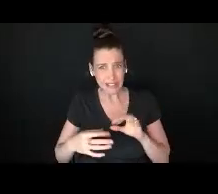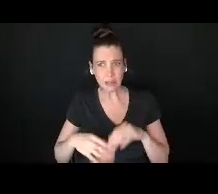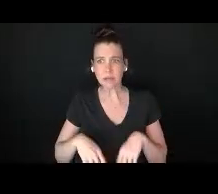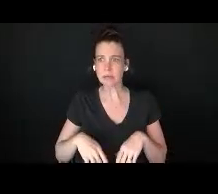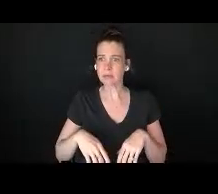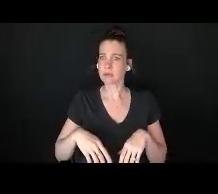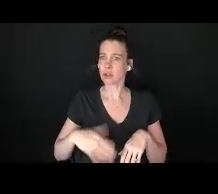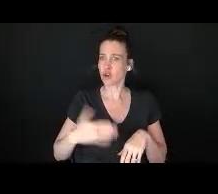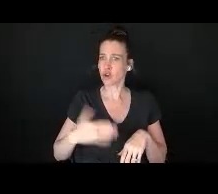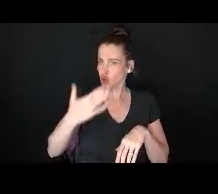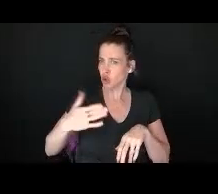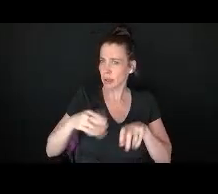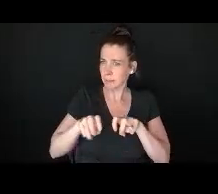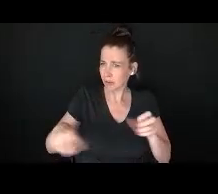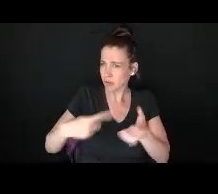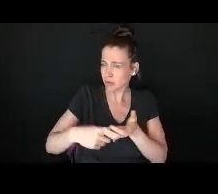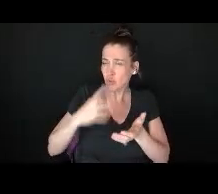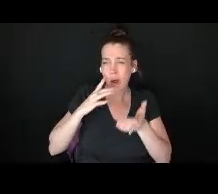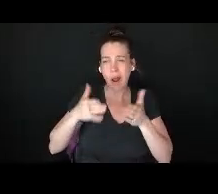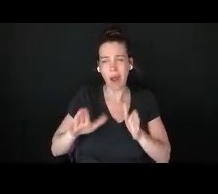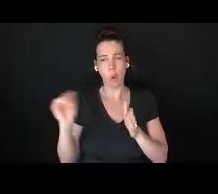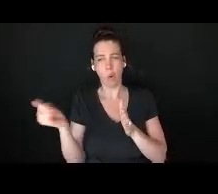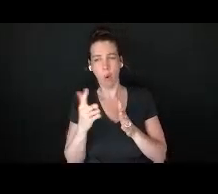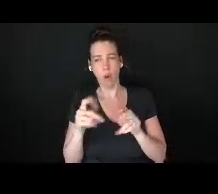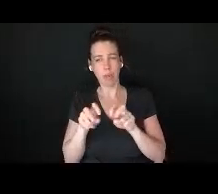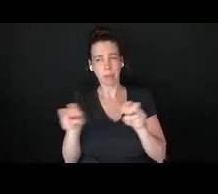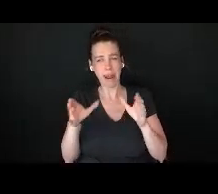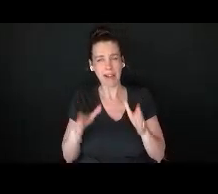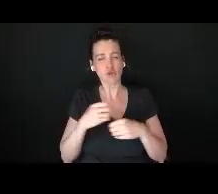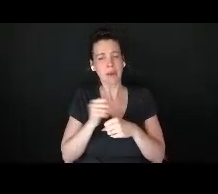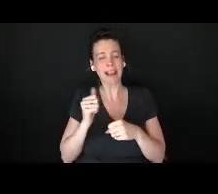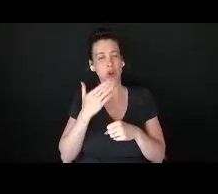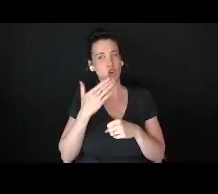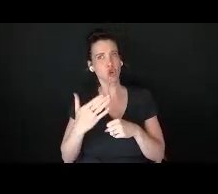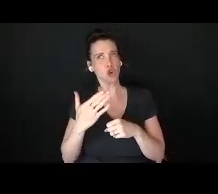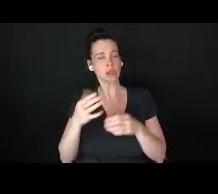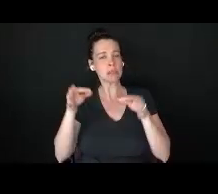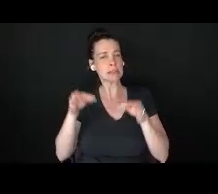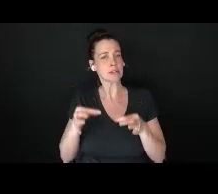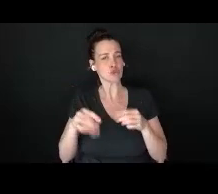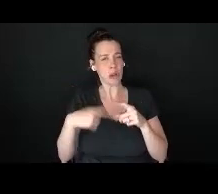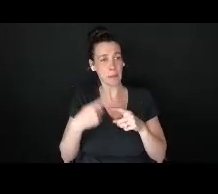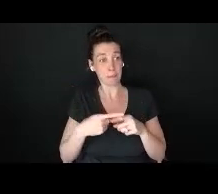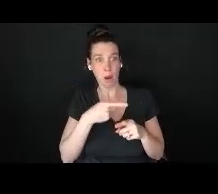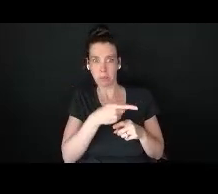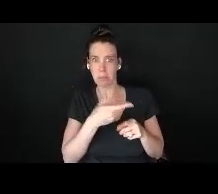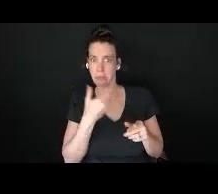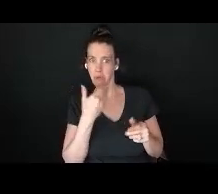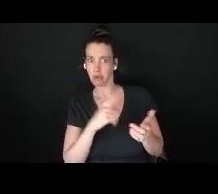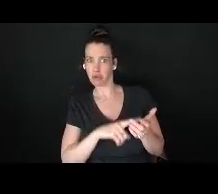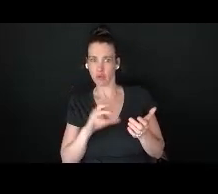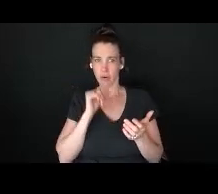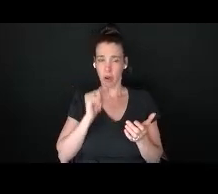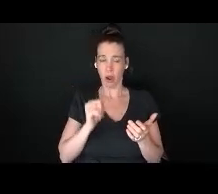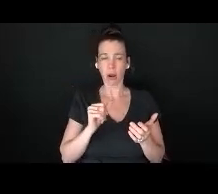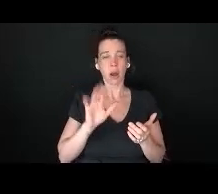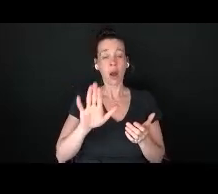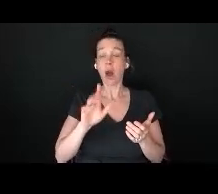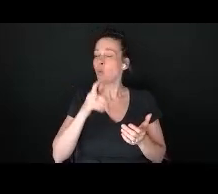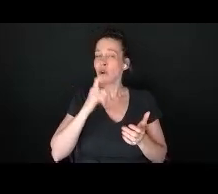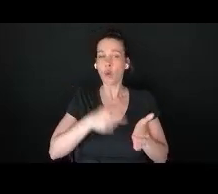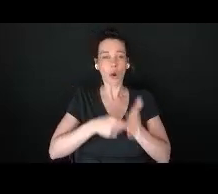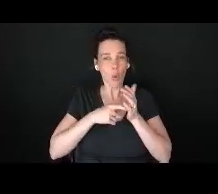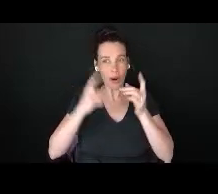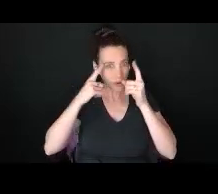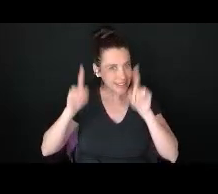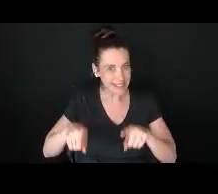know, kind of allow everyone on the panel to make an informed judgment about the merit. And again, we only need clarity. We don't need consensus. We don't need